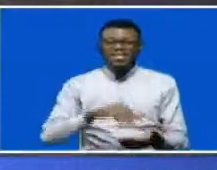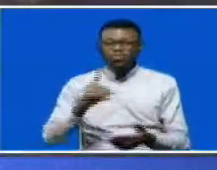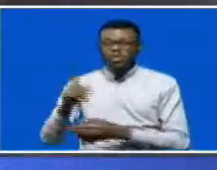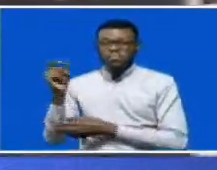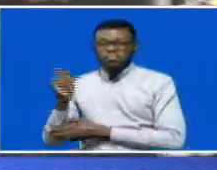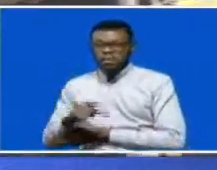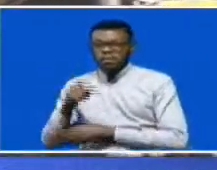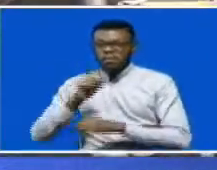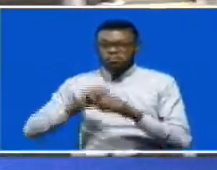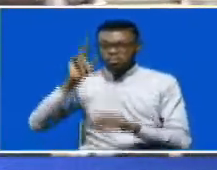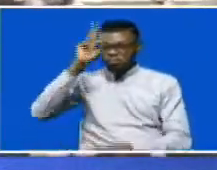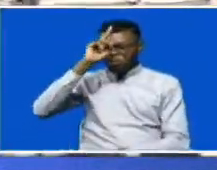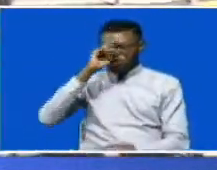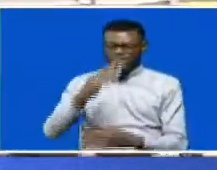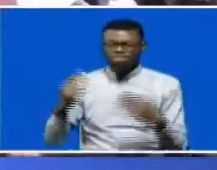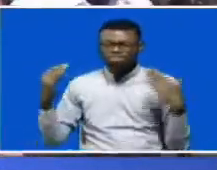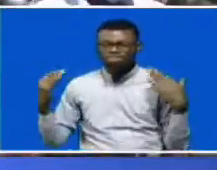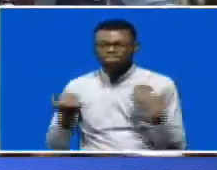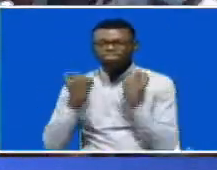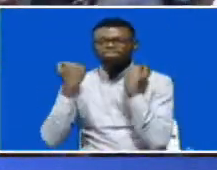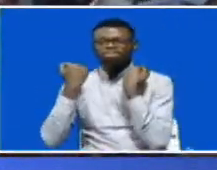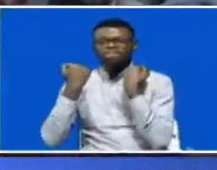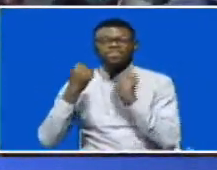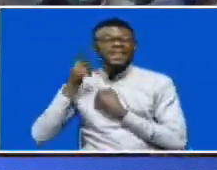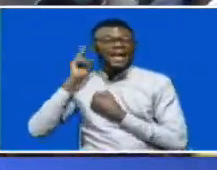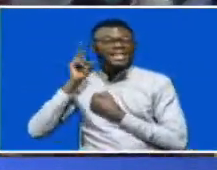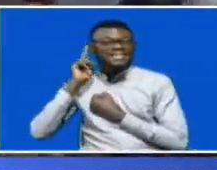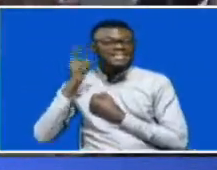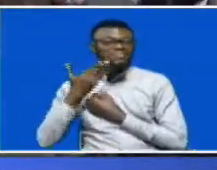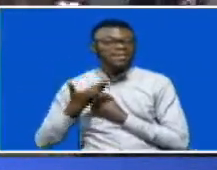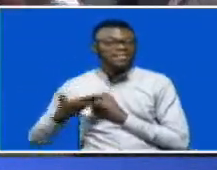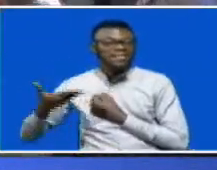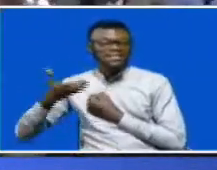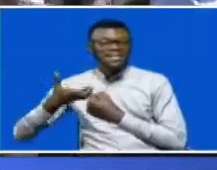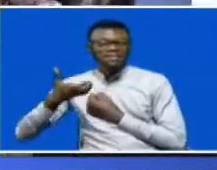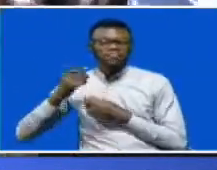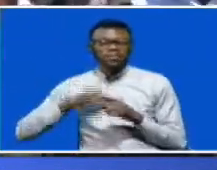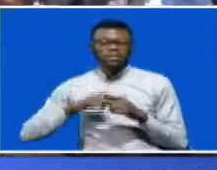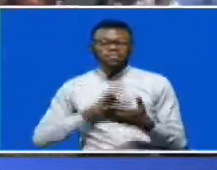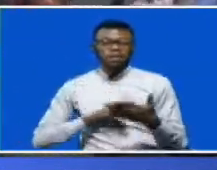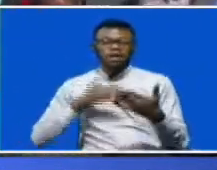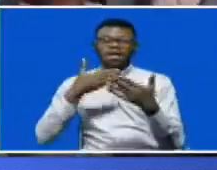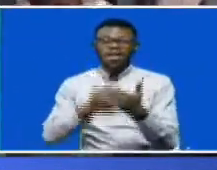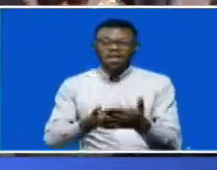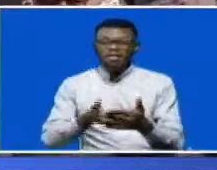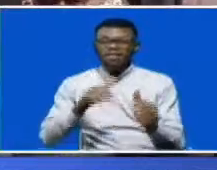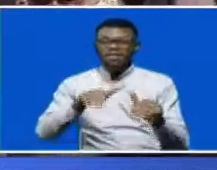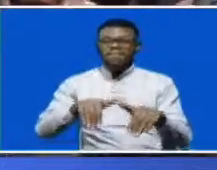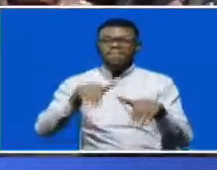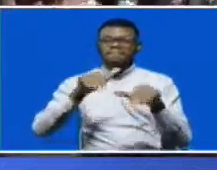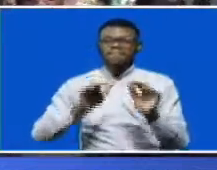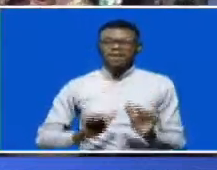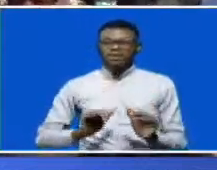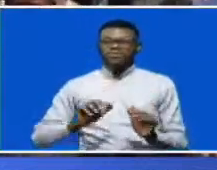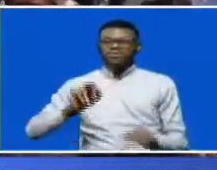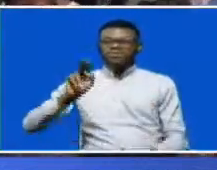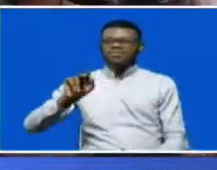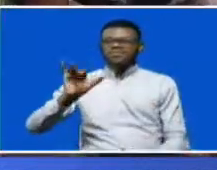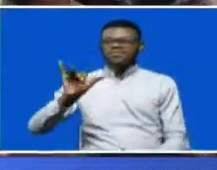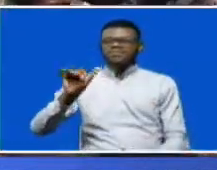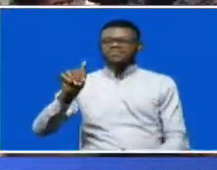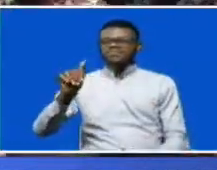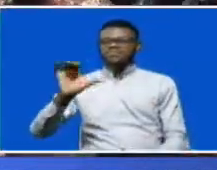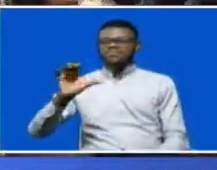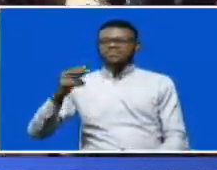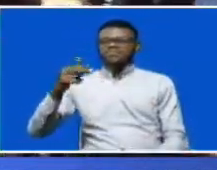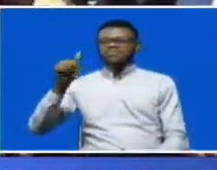police officers pounced on him at the Kisii Stadium the moment he arrived for the Nyachae burial. Following